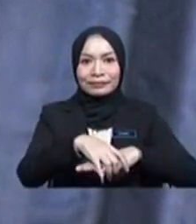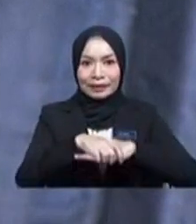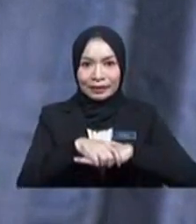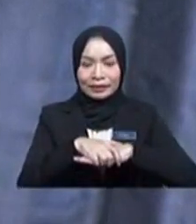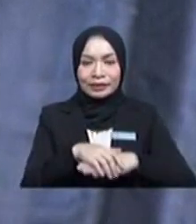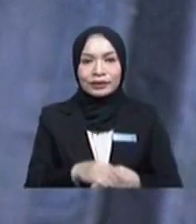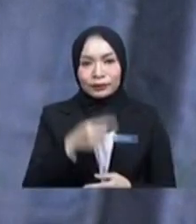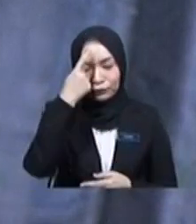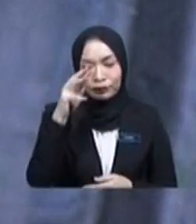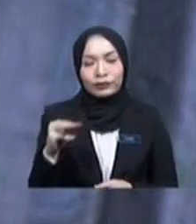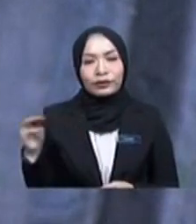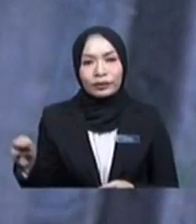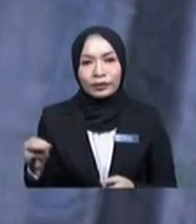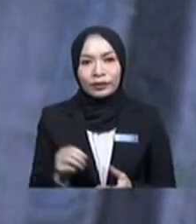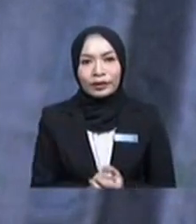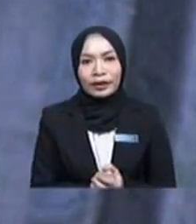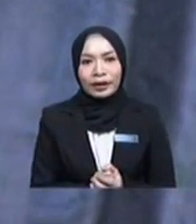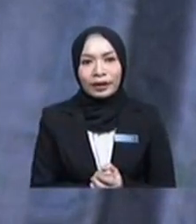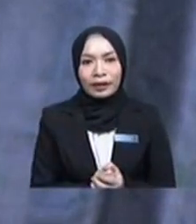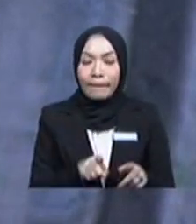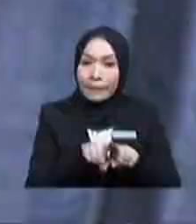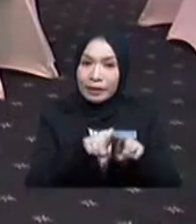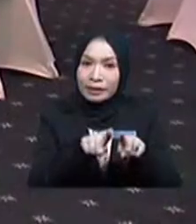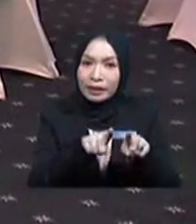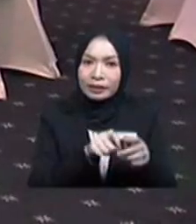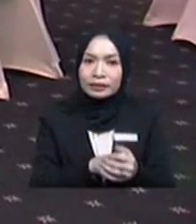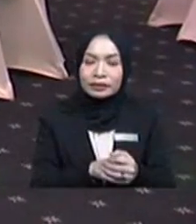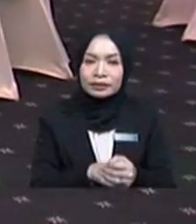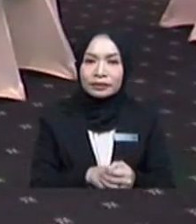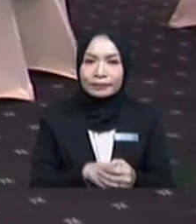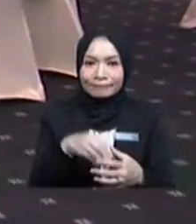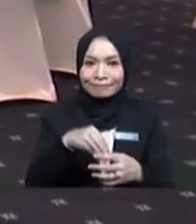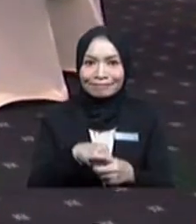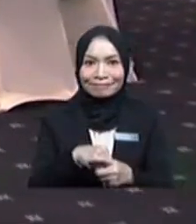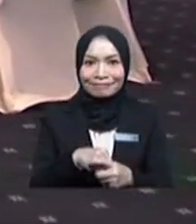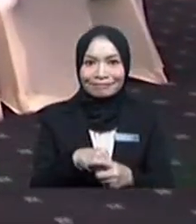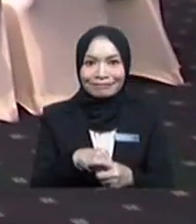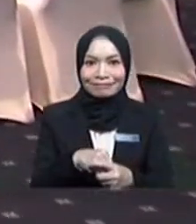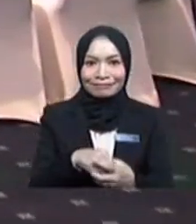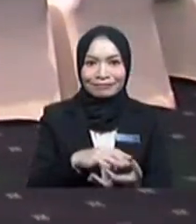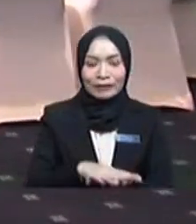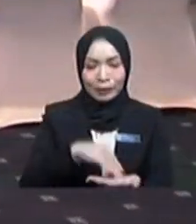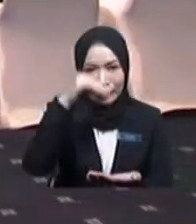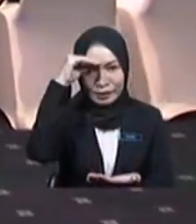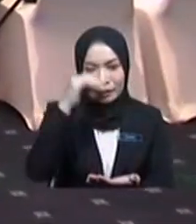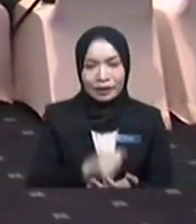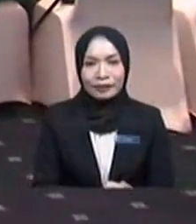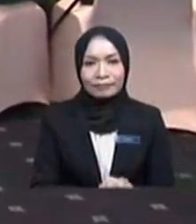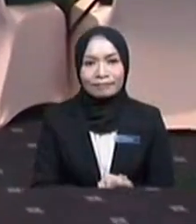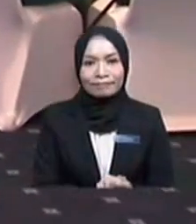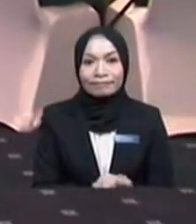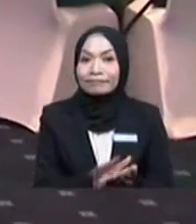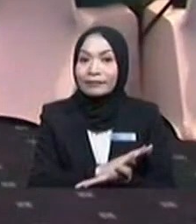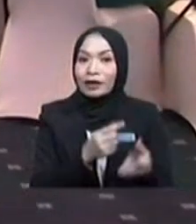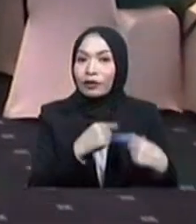for students to be competitive global players. In this regard, this conference is a